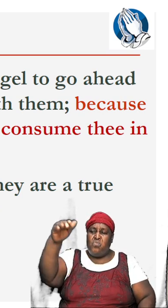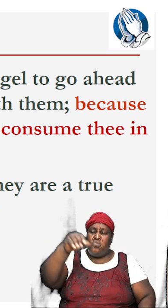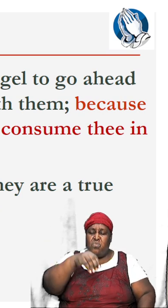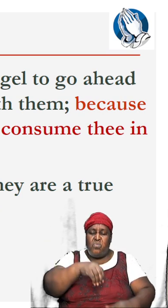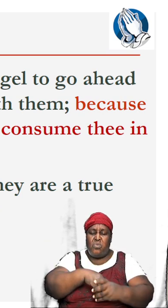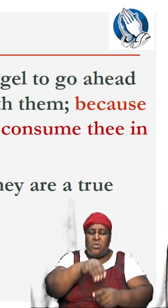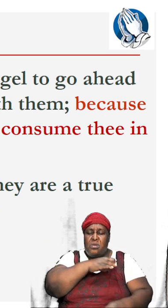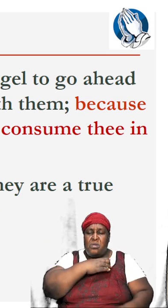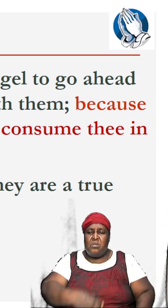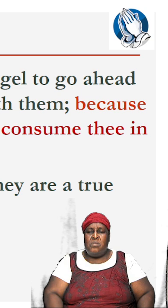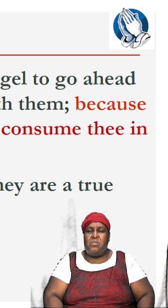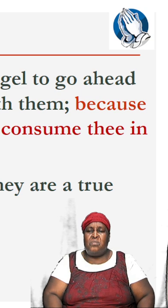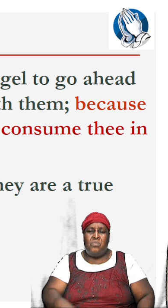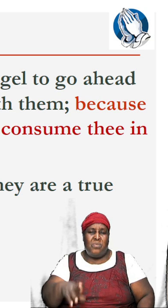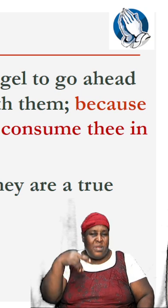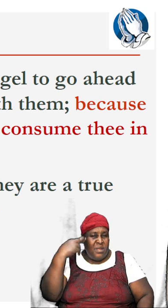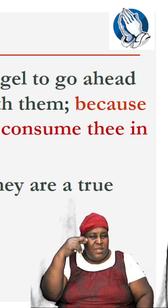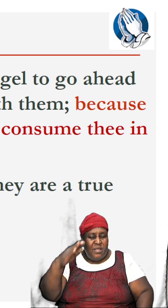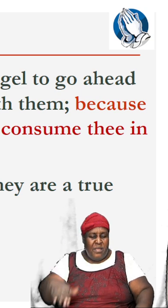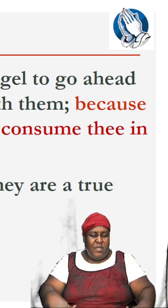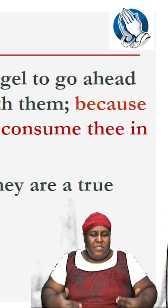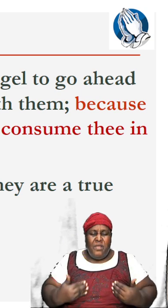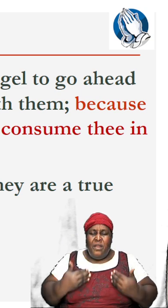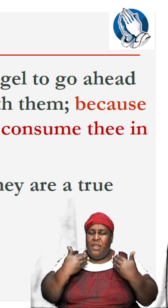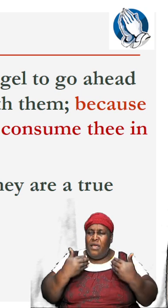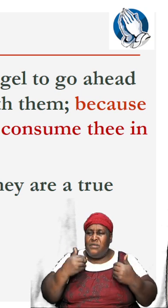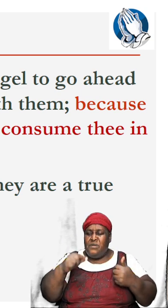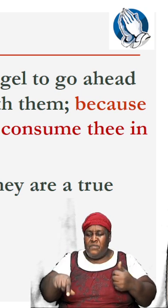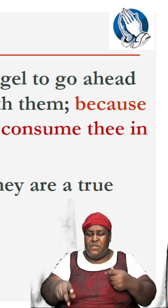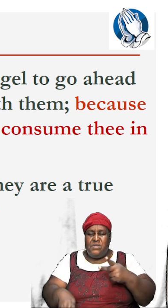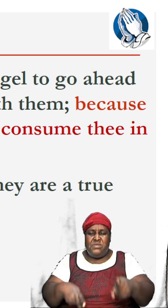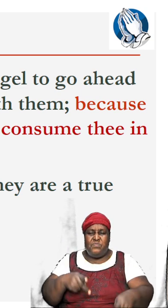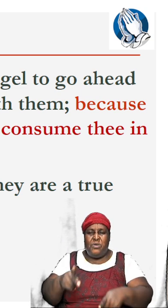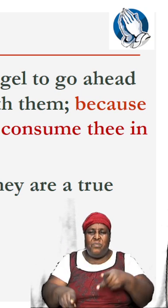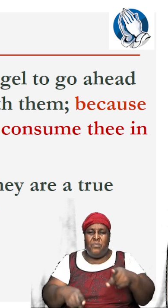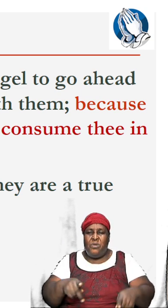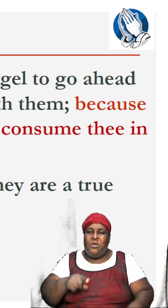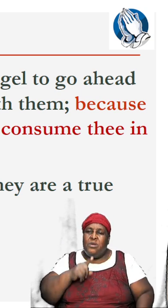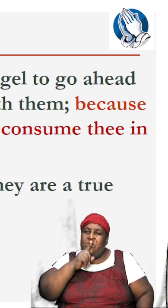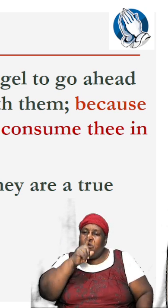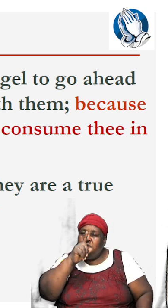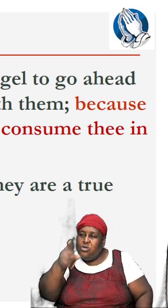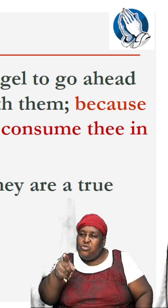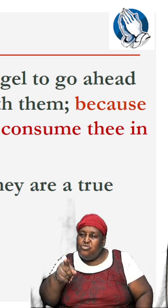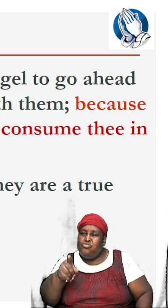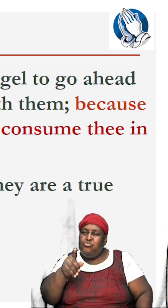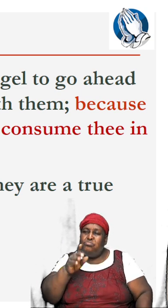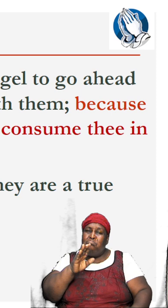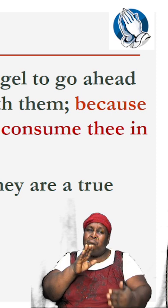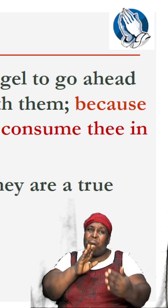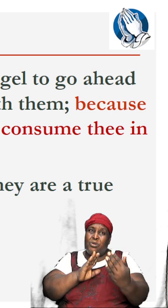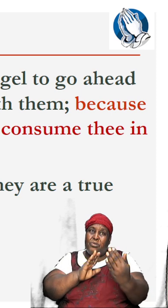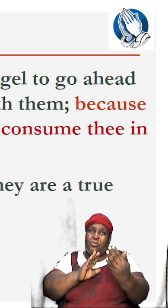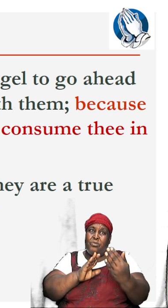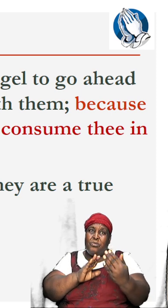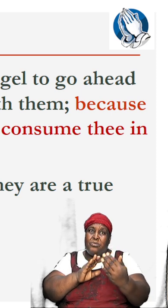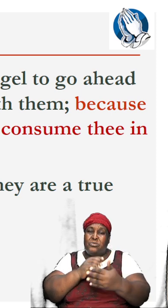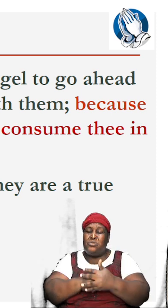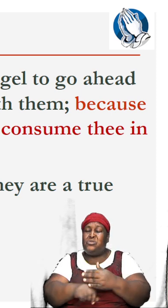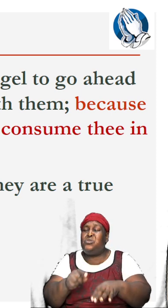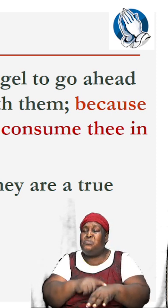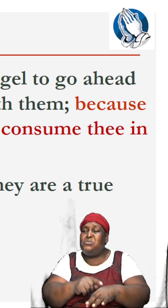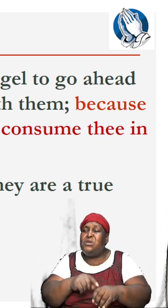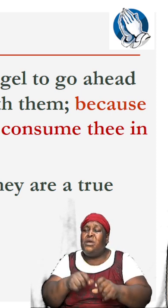that the lives of these people is a true mirror sometimes of us. And we have to be